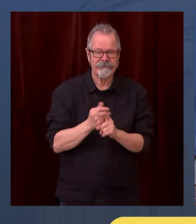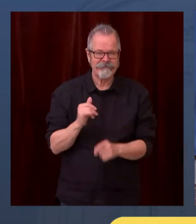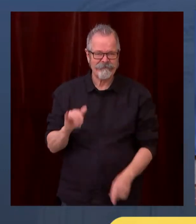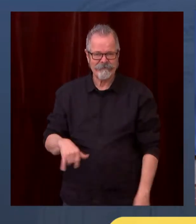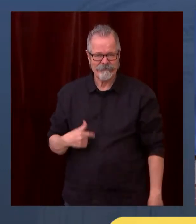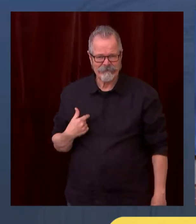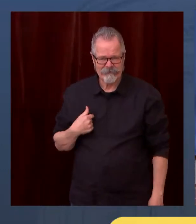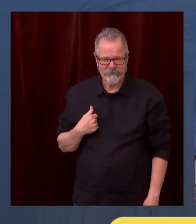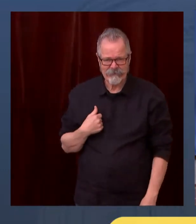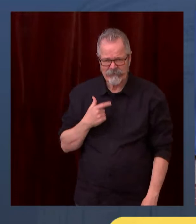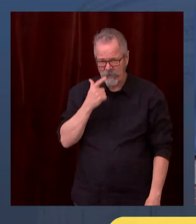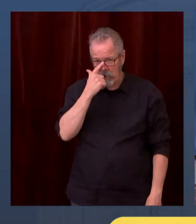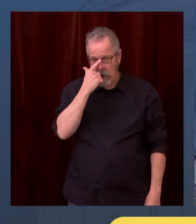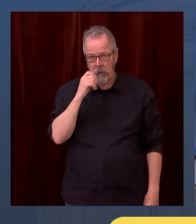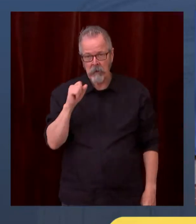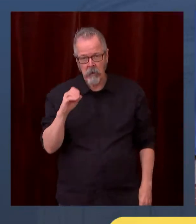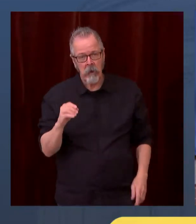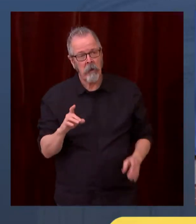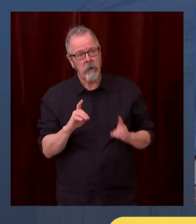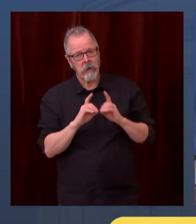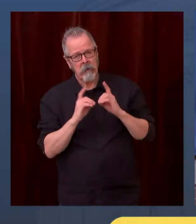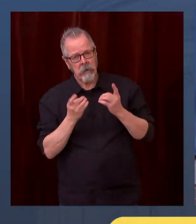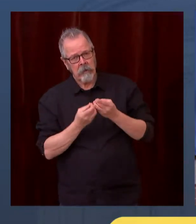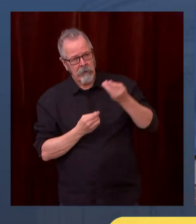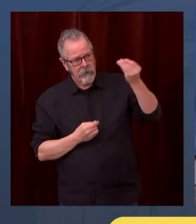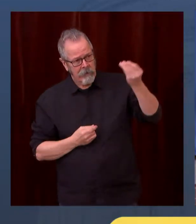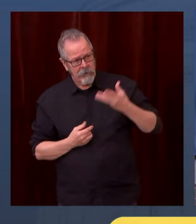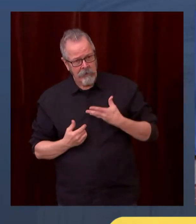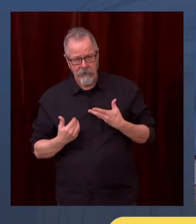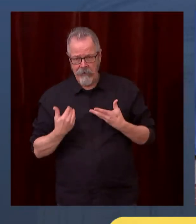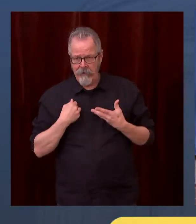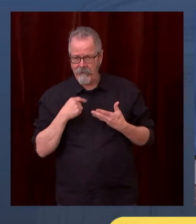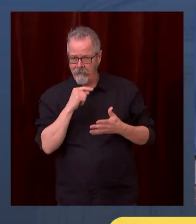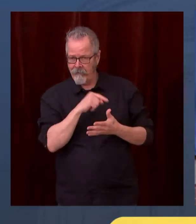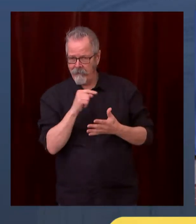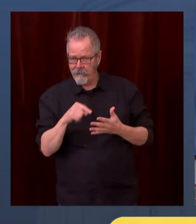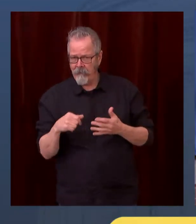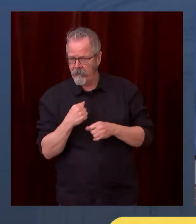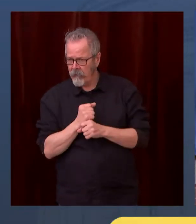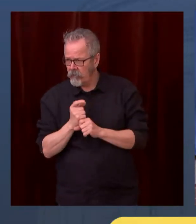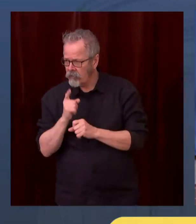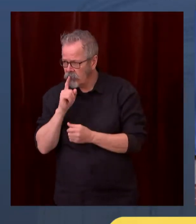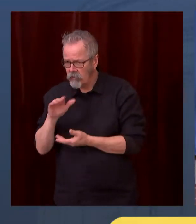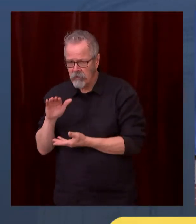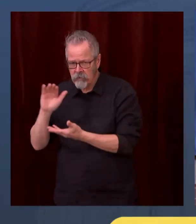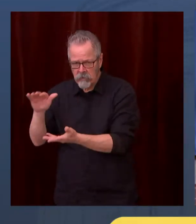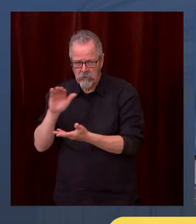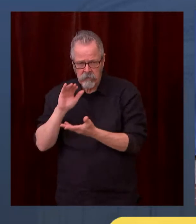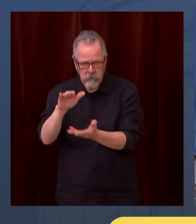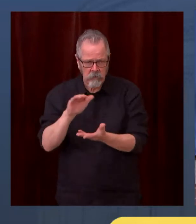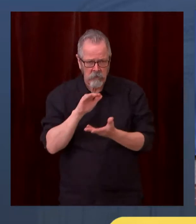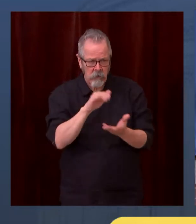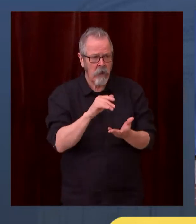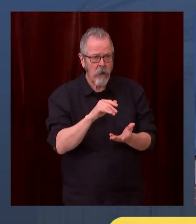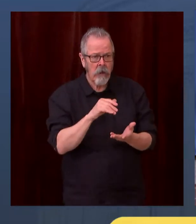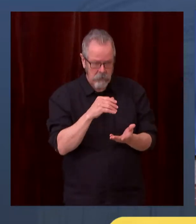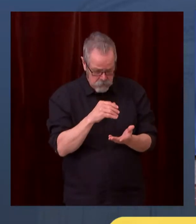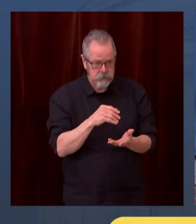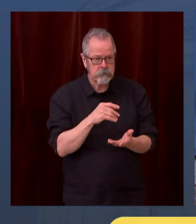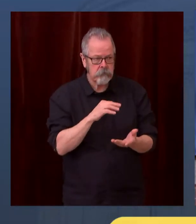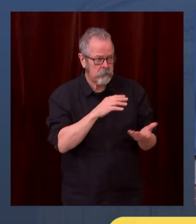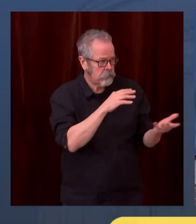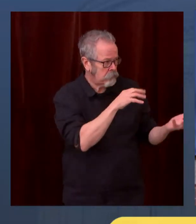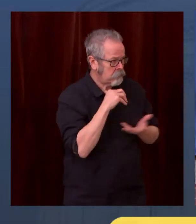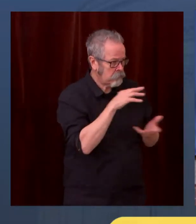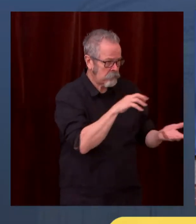match up in real time those providers to try to meet our value system of vaccinating the most people